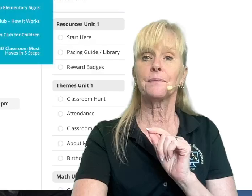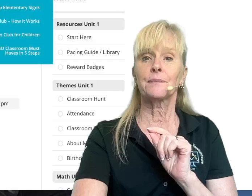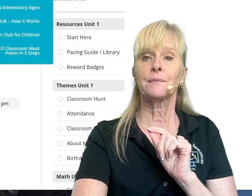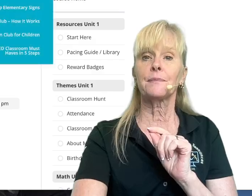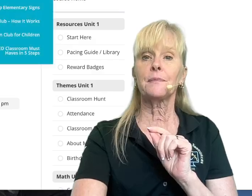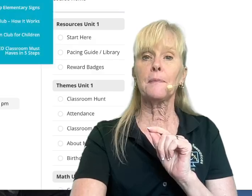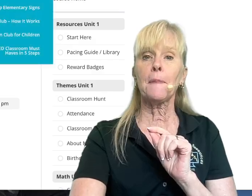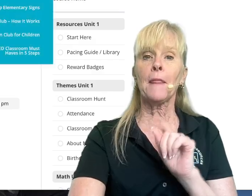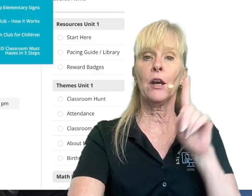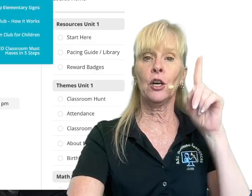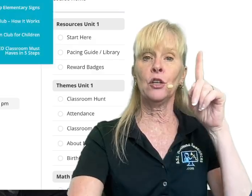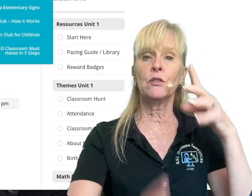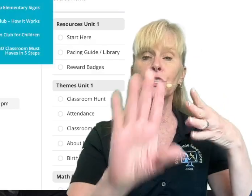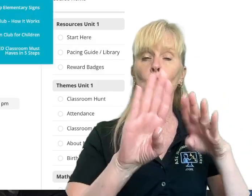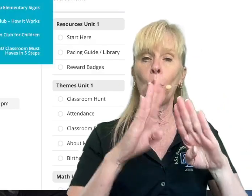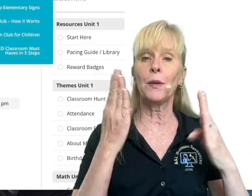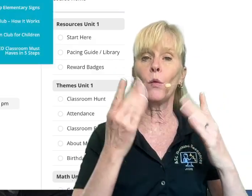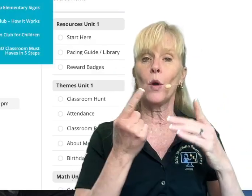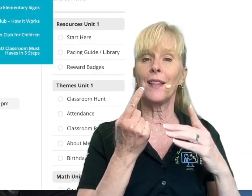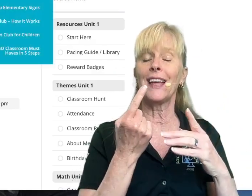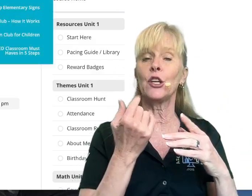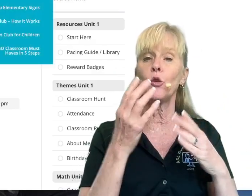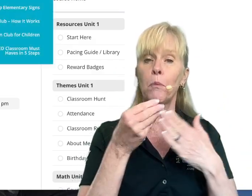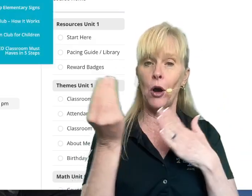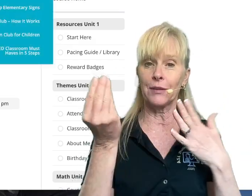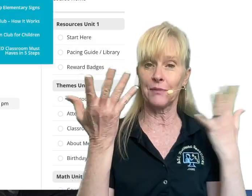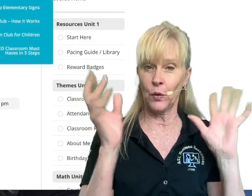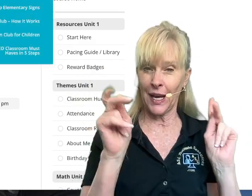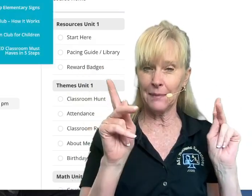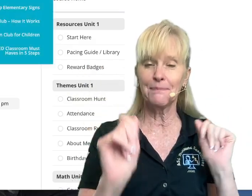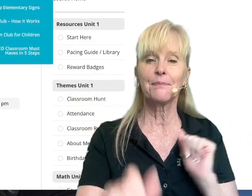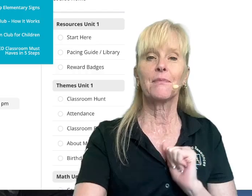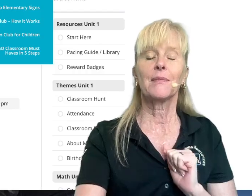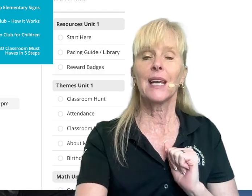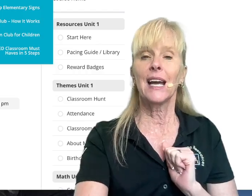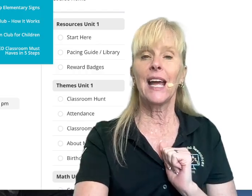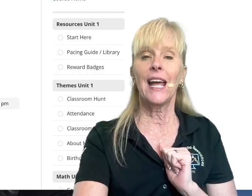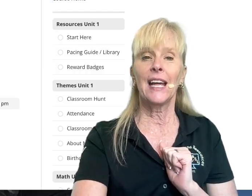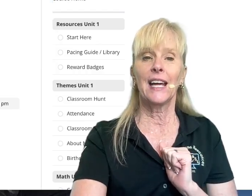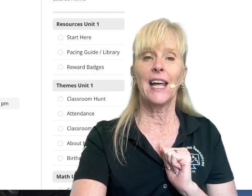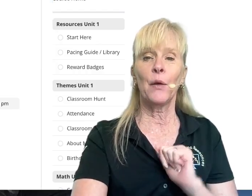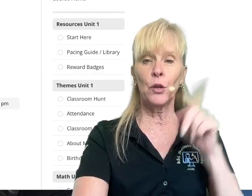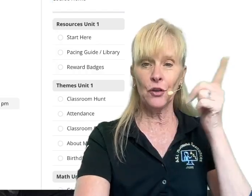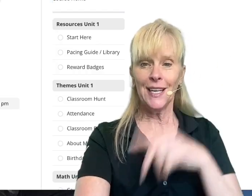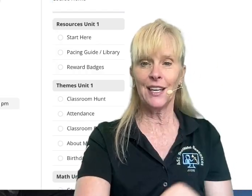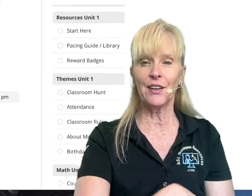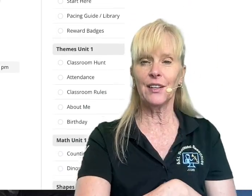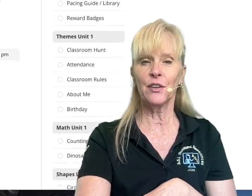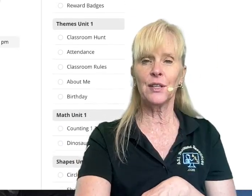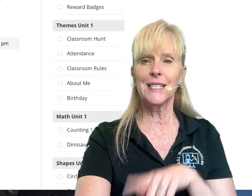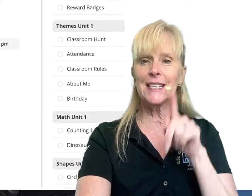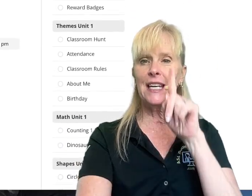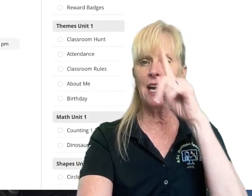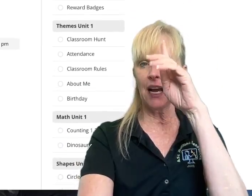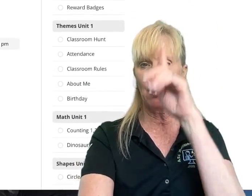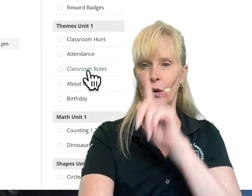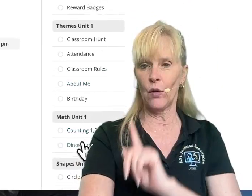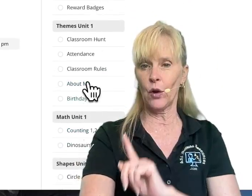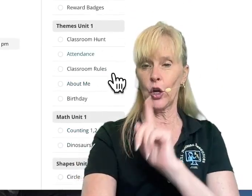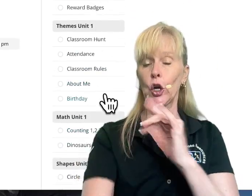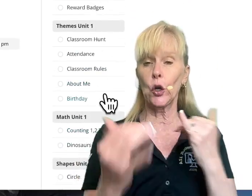here, you just open the one that you bought, okay? And when you're here, you're going to